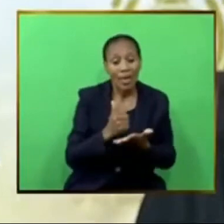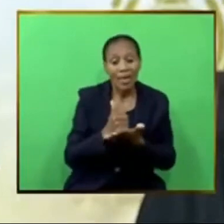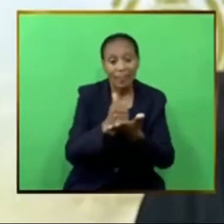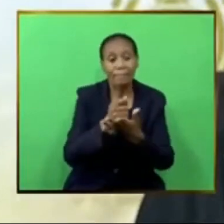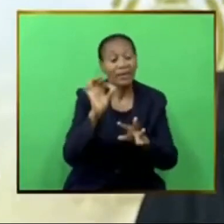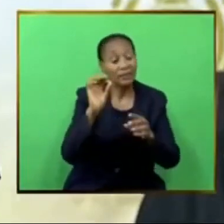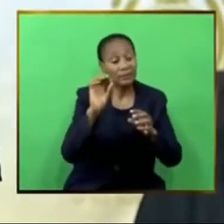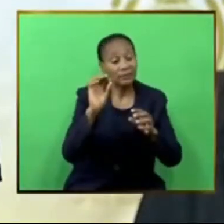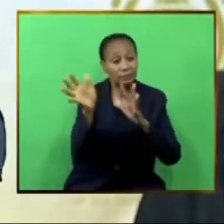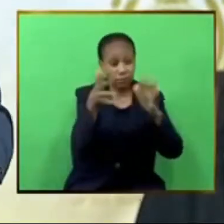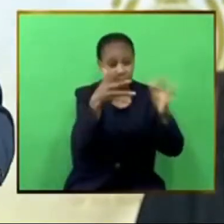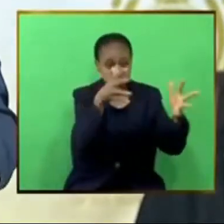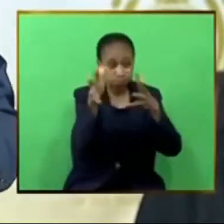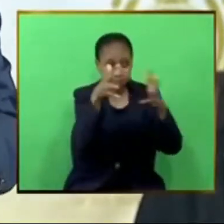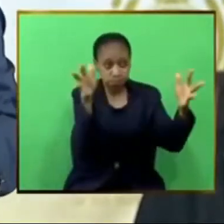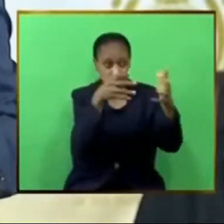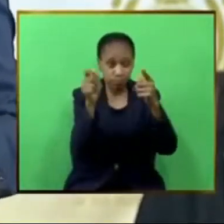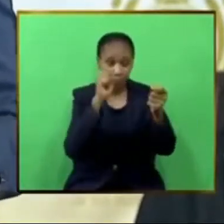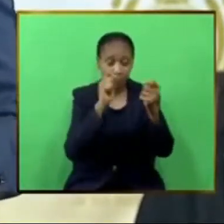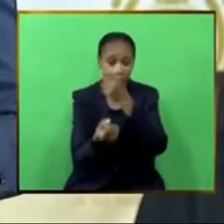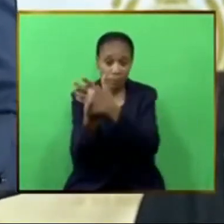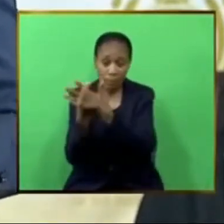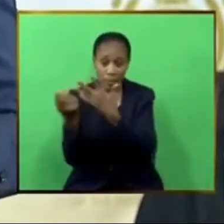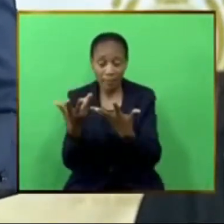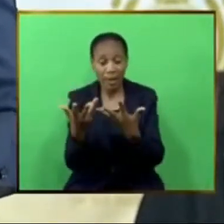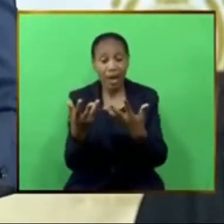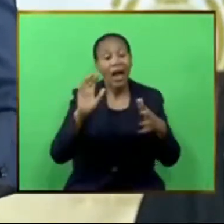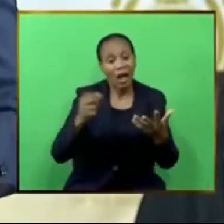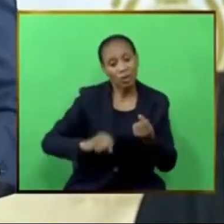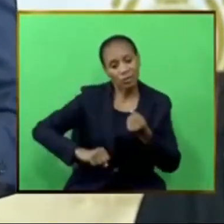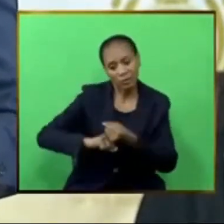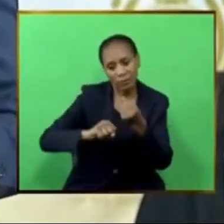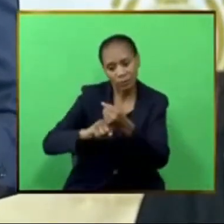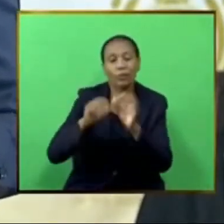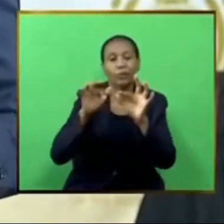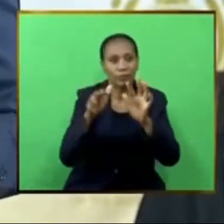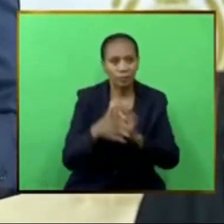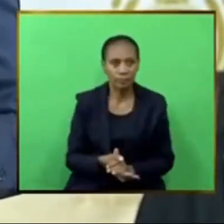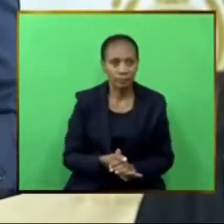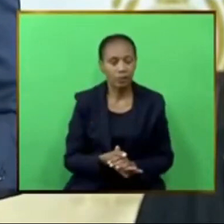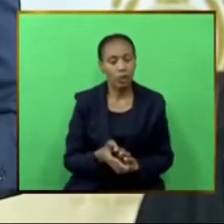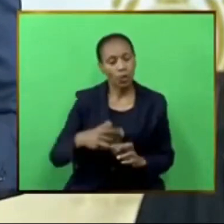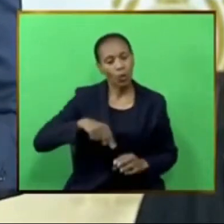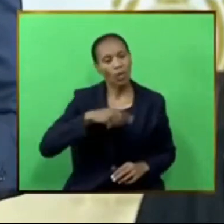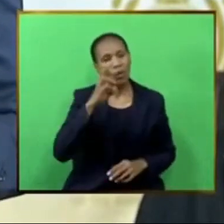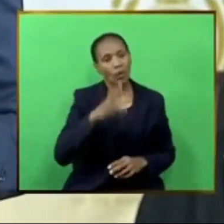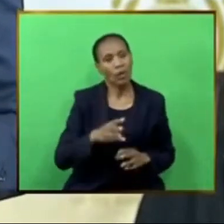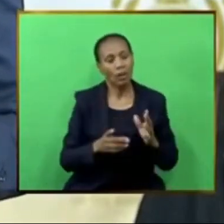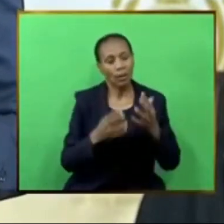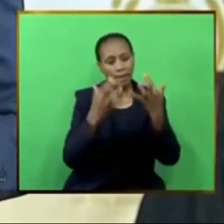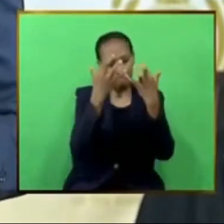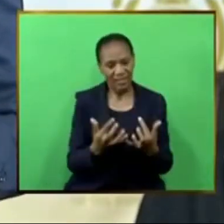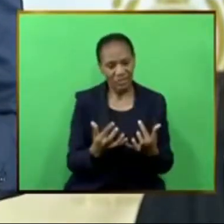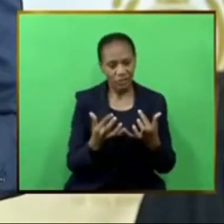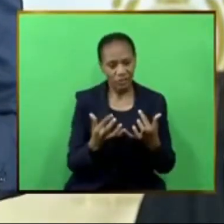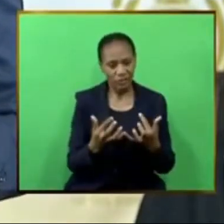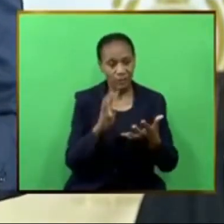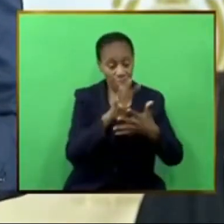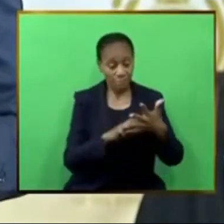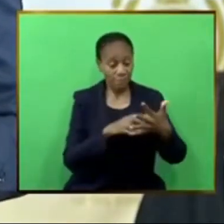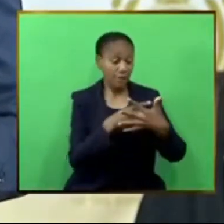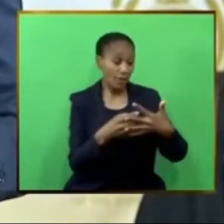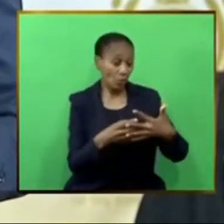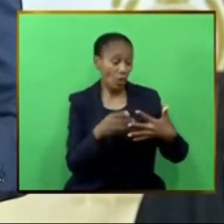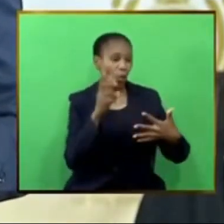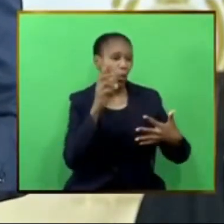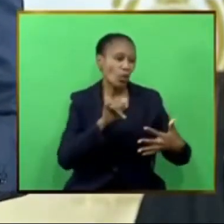planning, preparedness, and risk reduction. It is also developing a climate budget tracking framework to